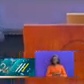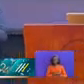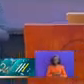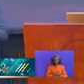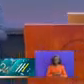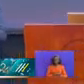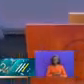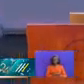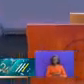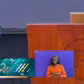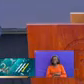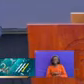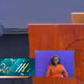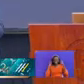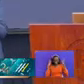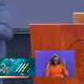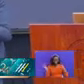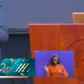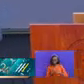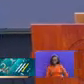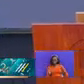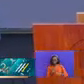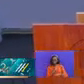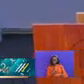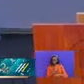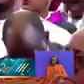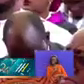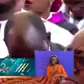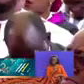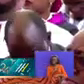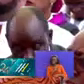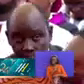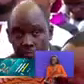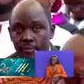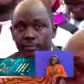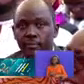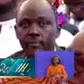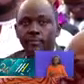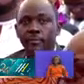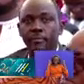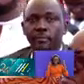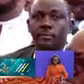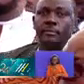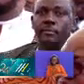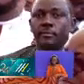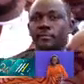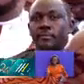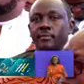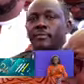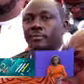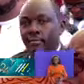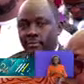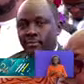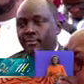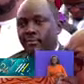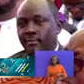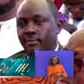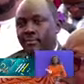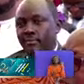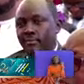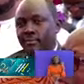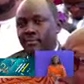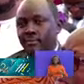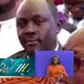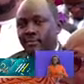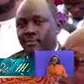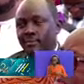afraid that we have form once to form four virgins he's afraid that they have not watched pornography they are not bound in secular music Ang you